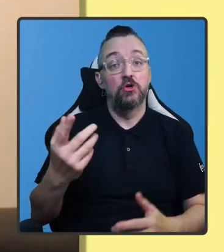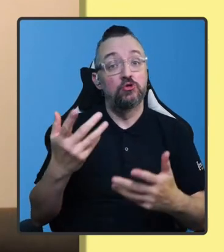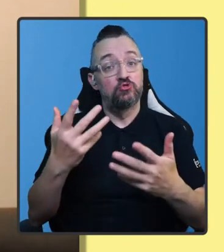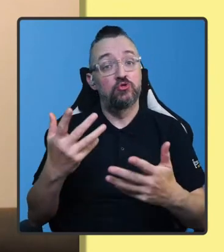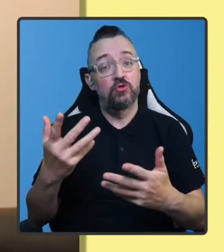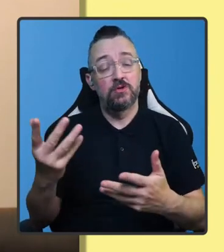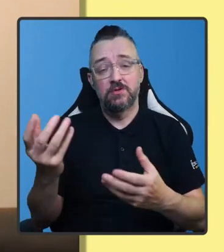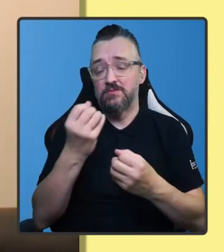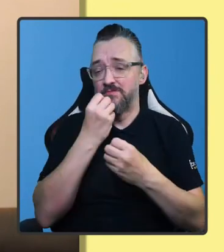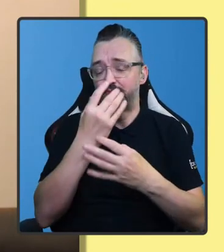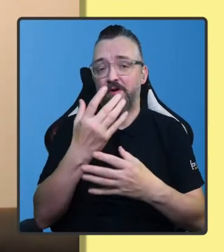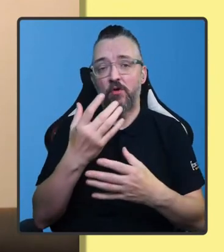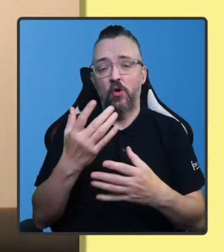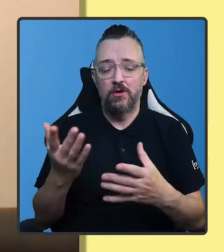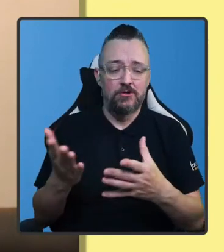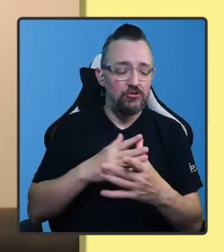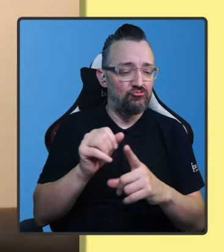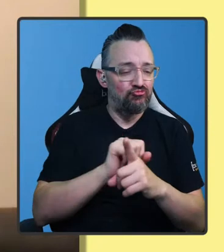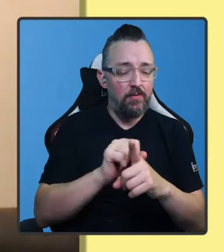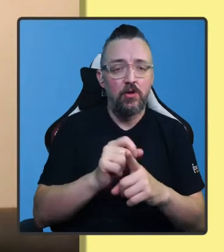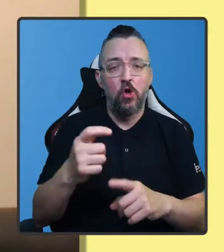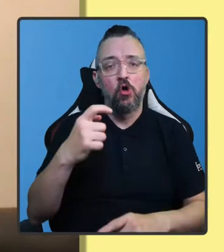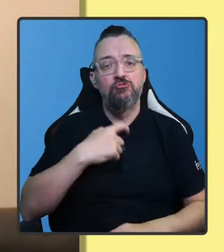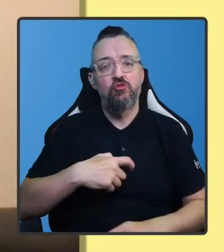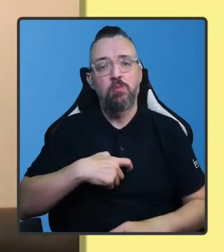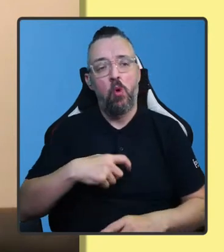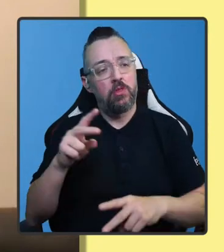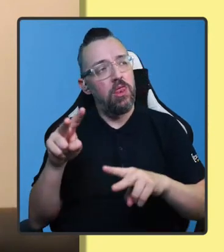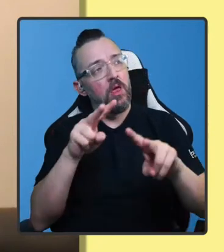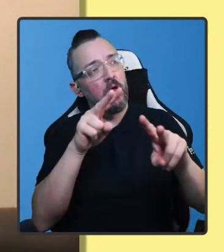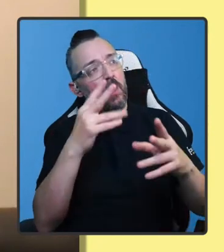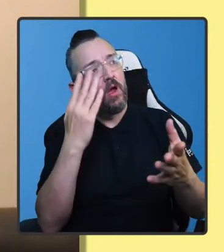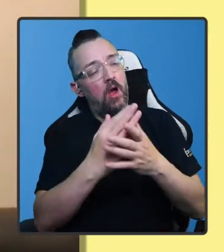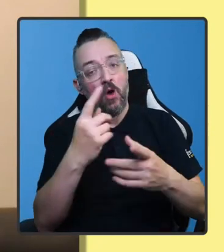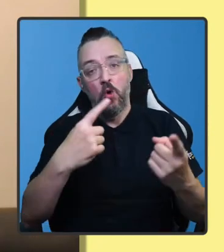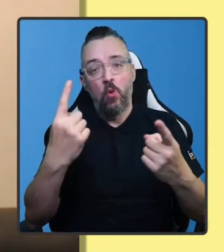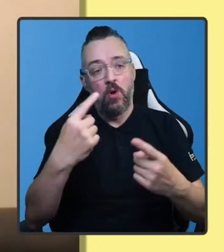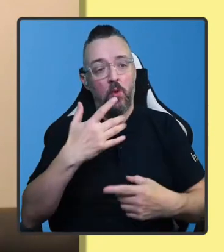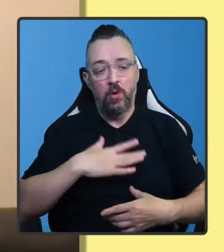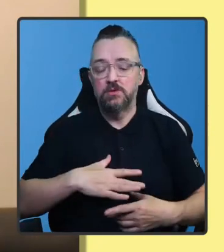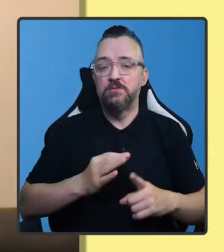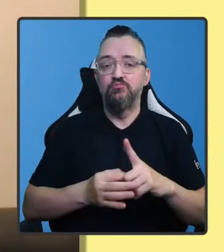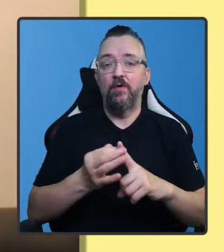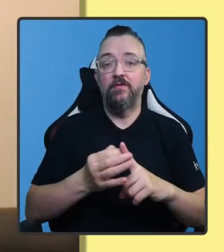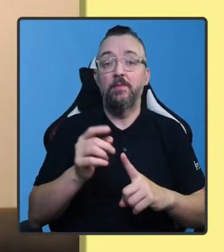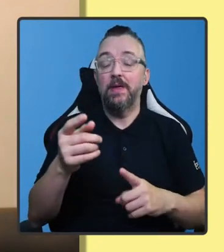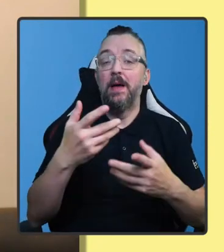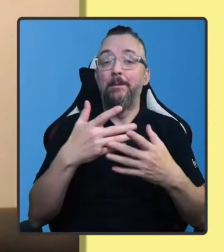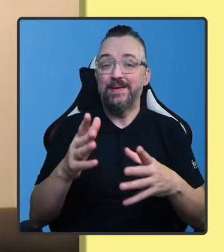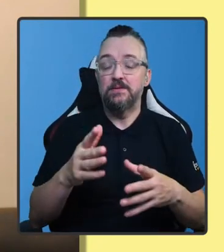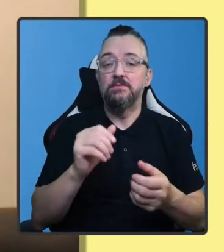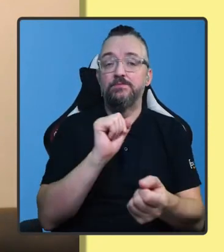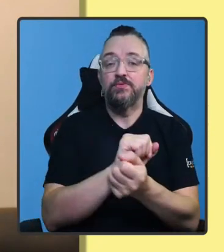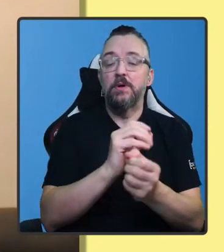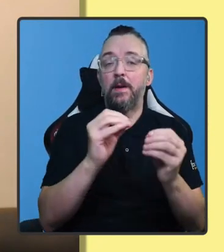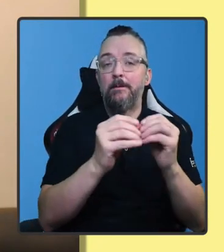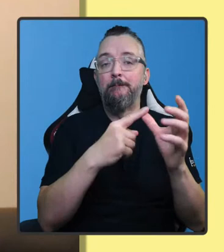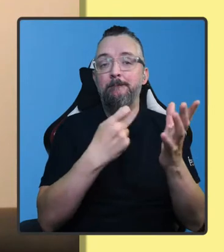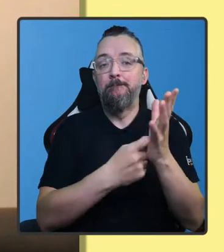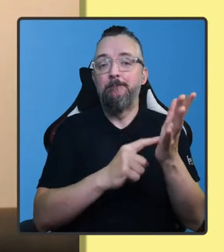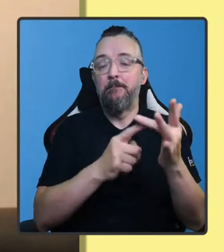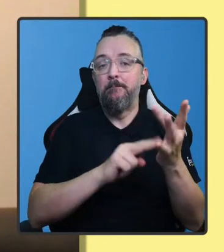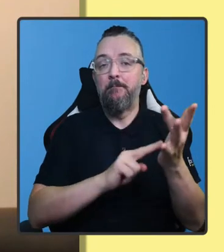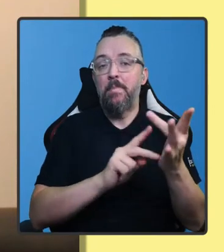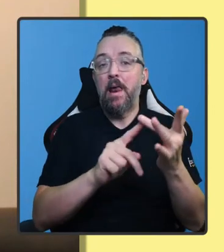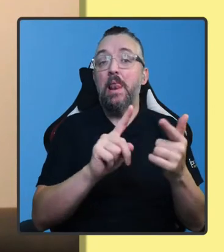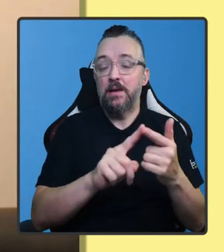for rehabilitation and a role model to others wishing to turn their lives around. But having served time in Barlinnie, he has useful insight to the